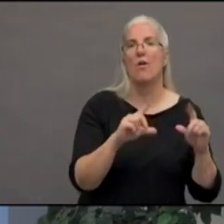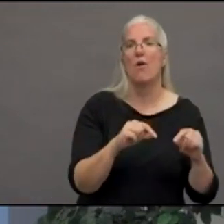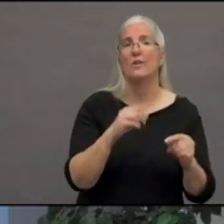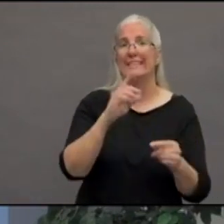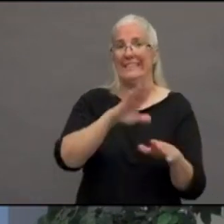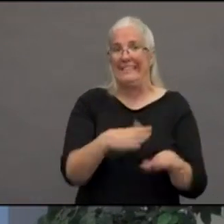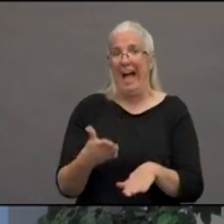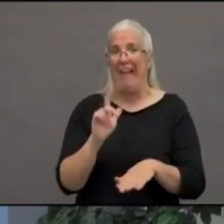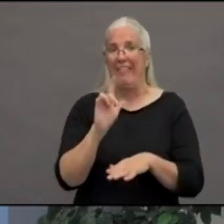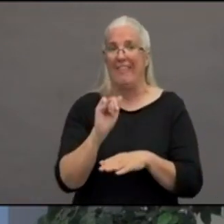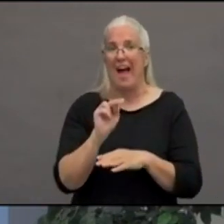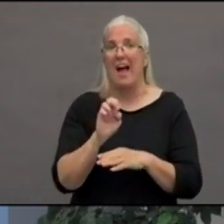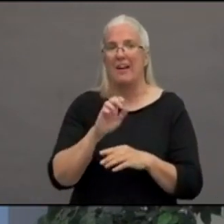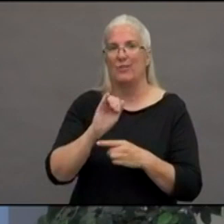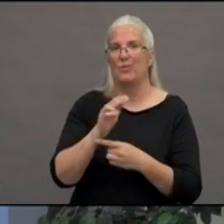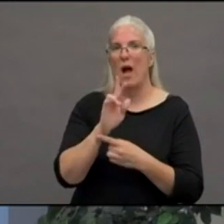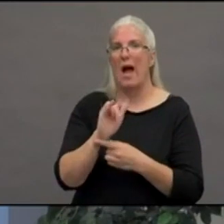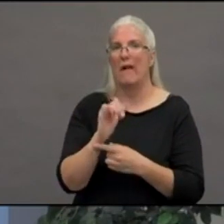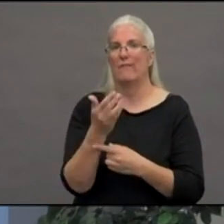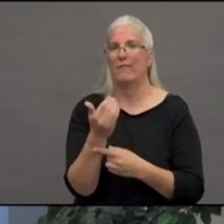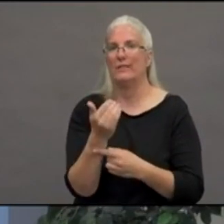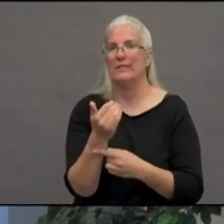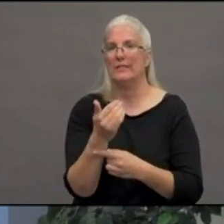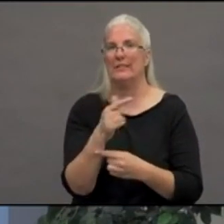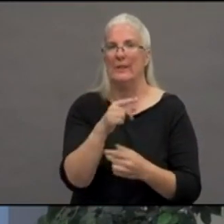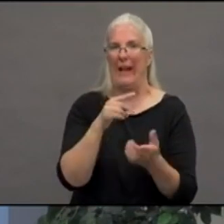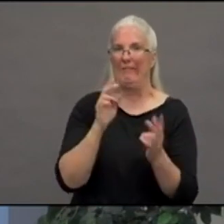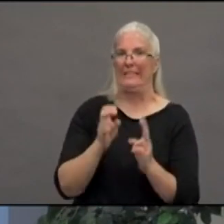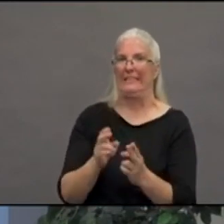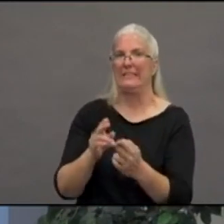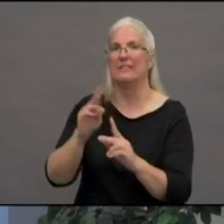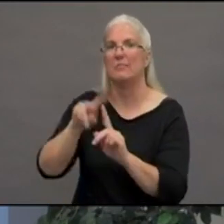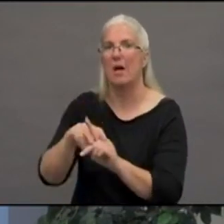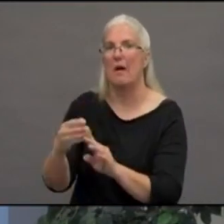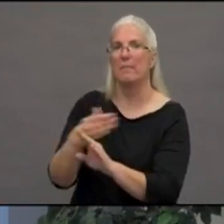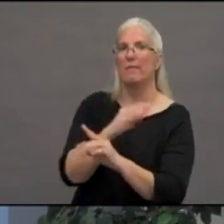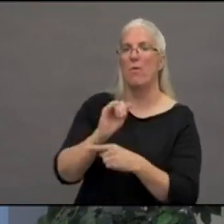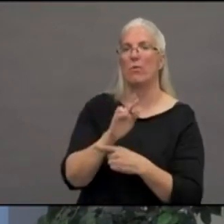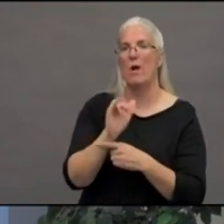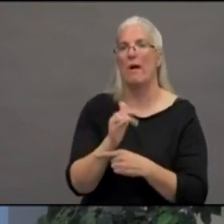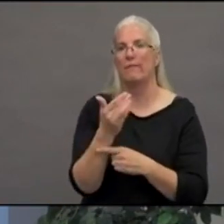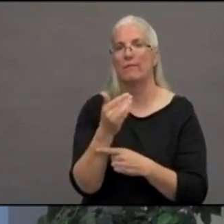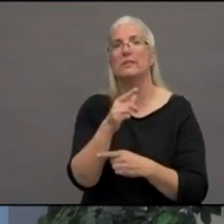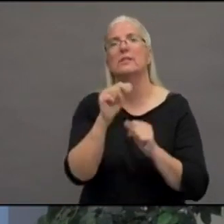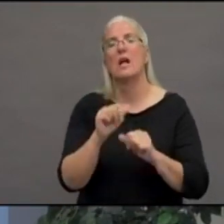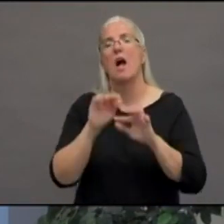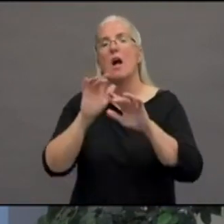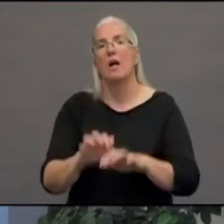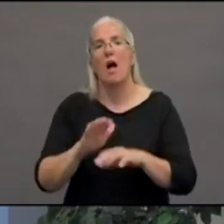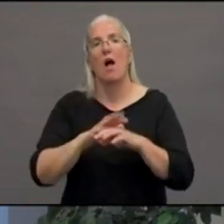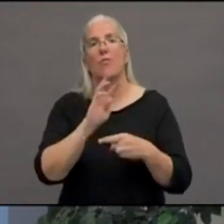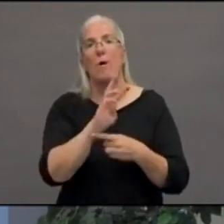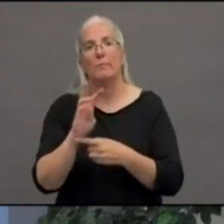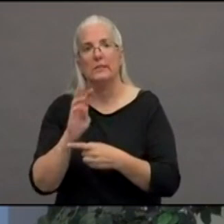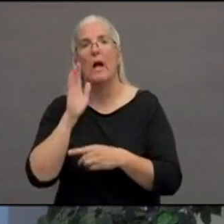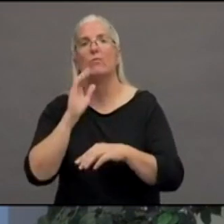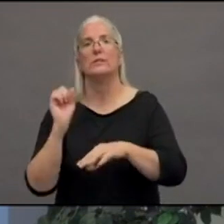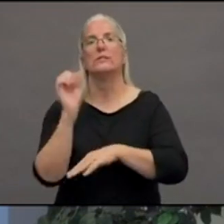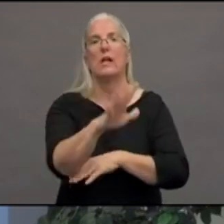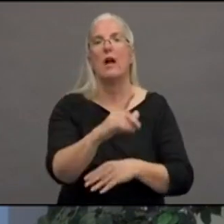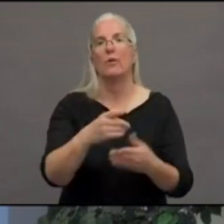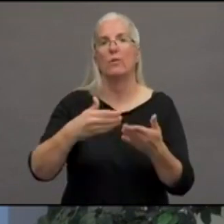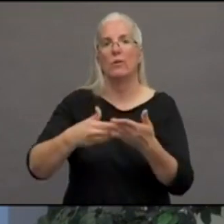but you can just go to the website, put in your information, and that should be sent to you. So that's a brand new benefit, super